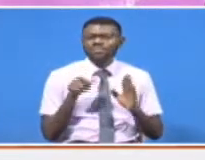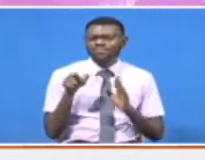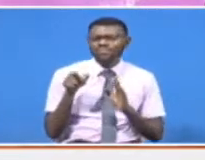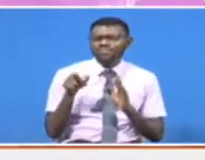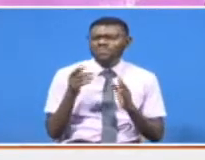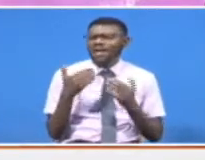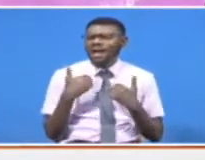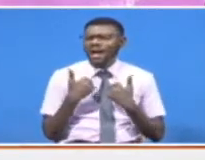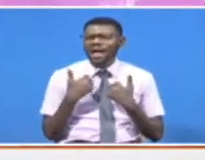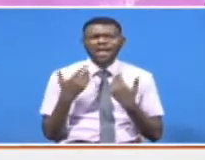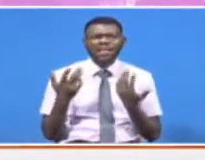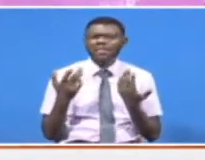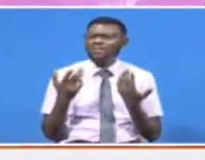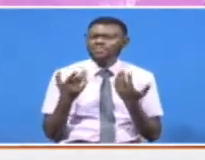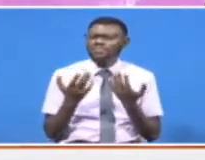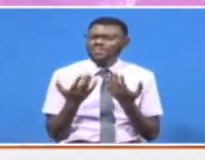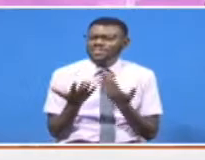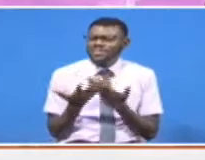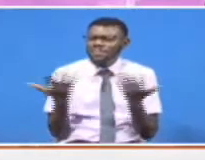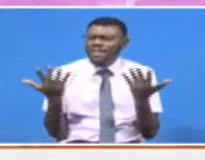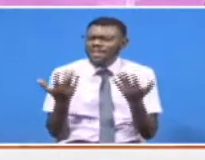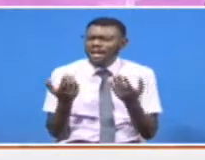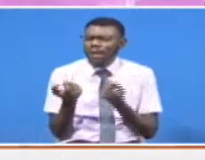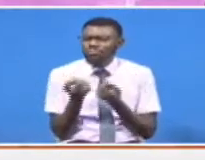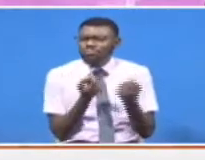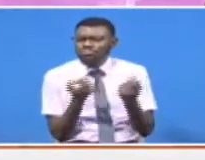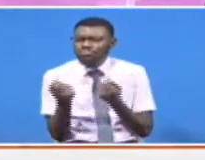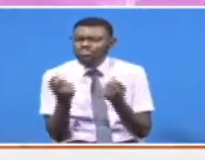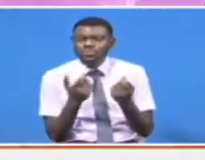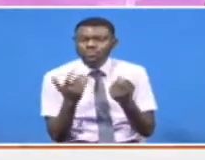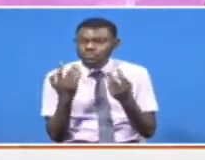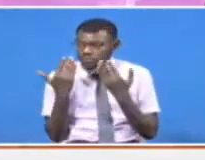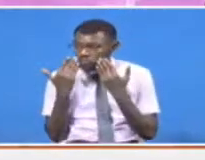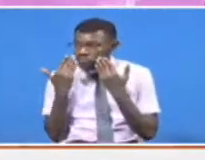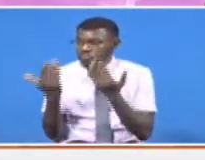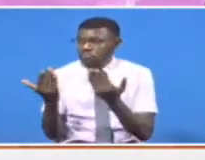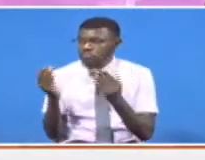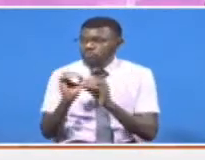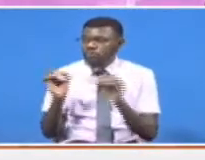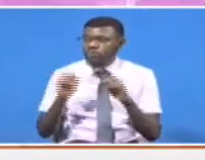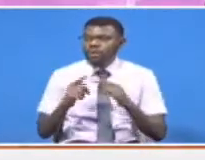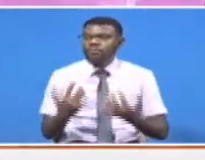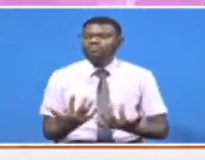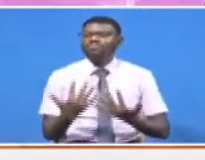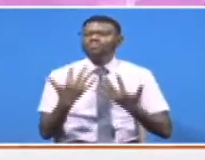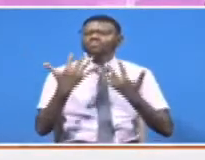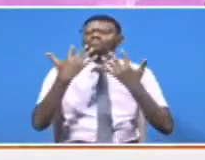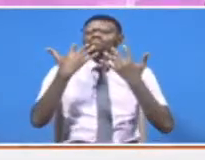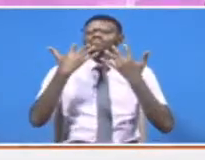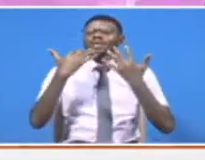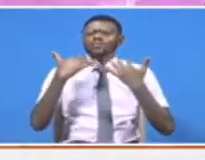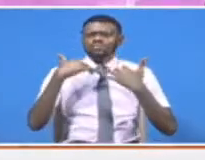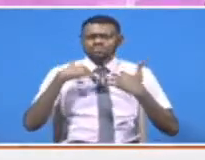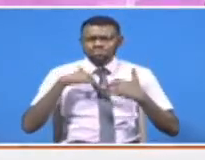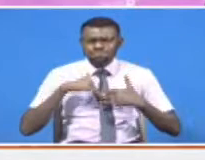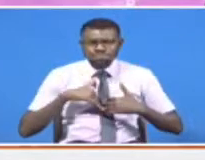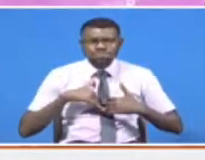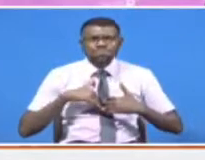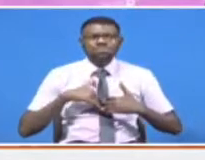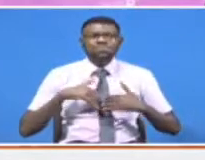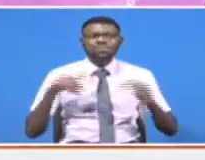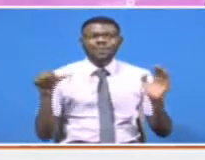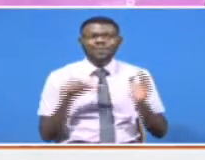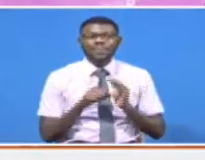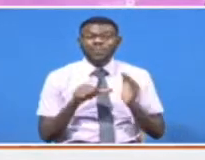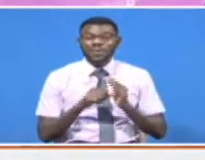particulate matter are very fine, thin particles which you cannot see with your naked eye. But when you breathe them, they go into your respiratory systems. They can actually